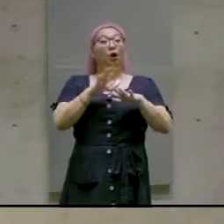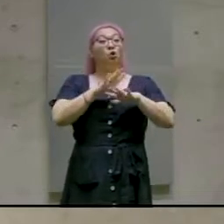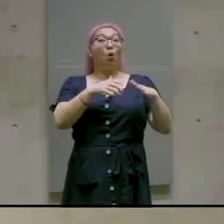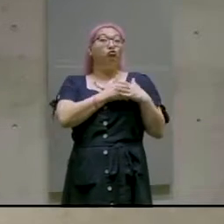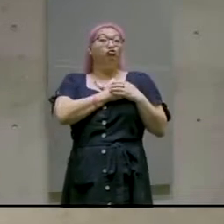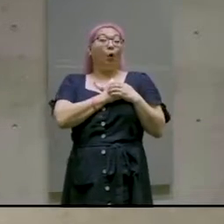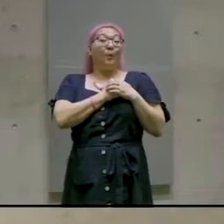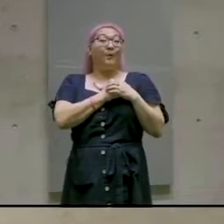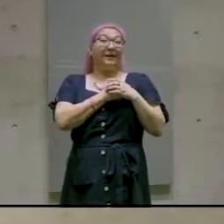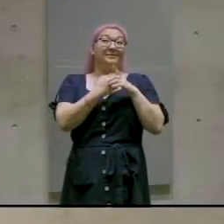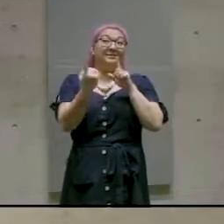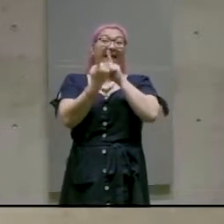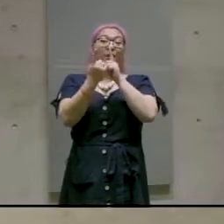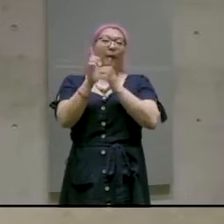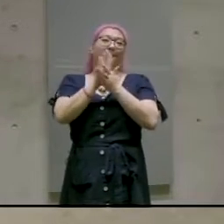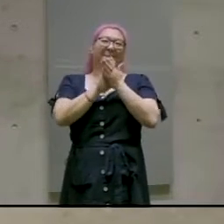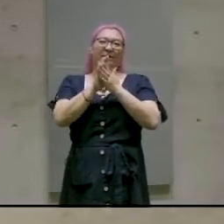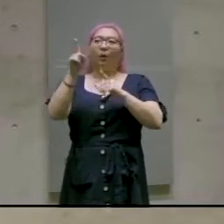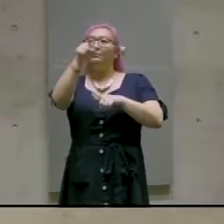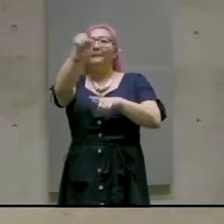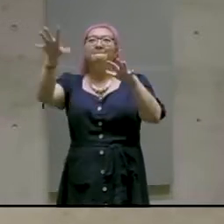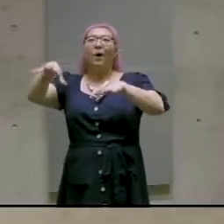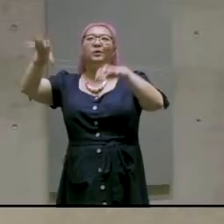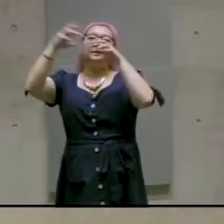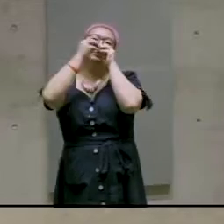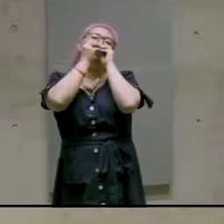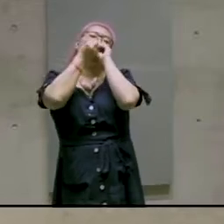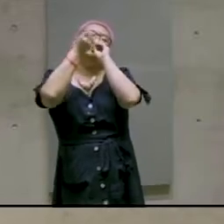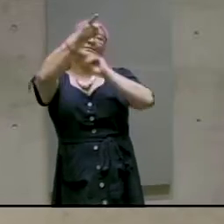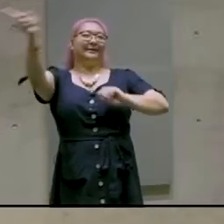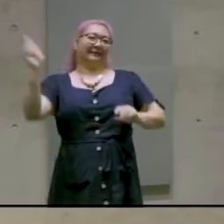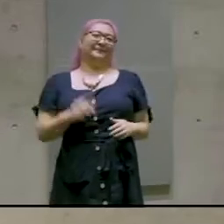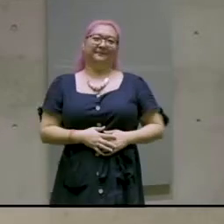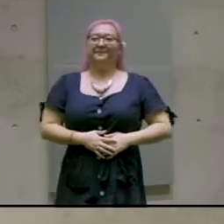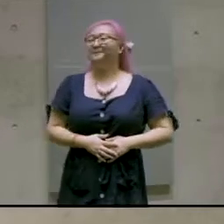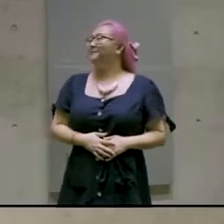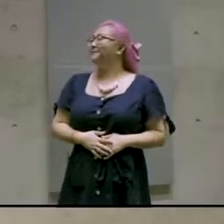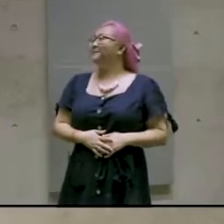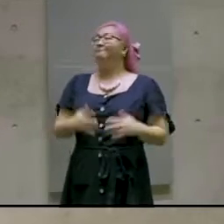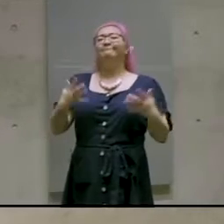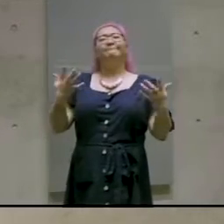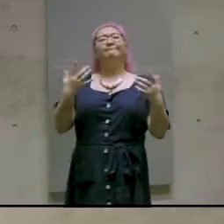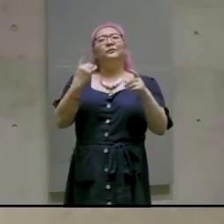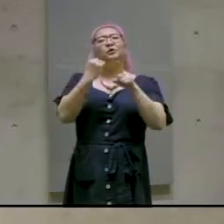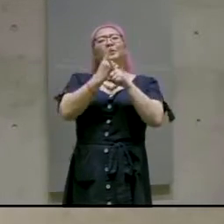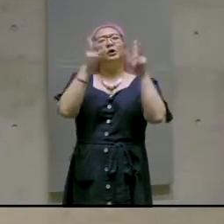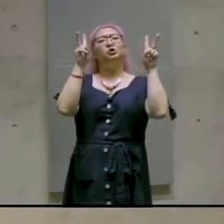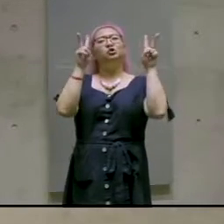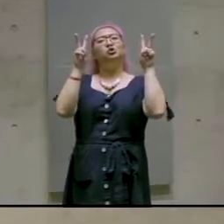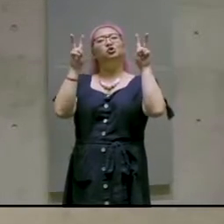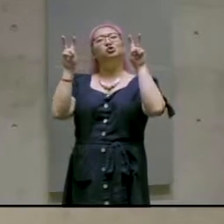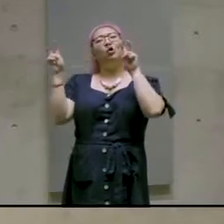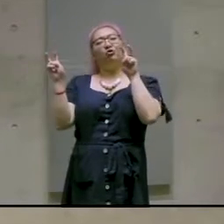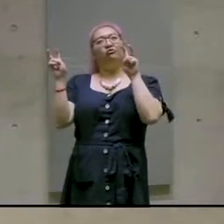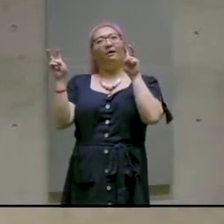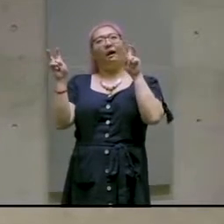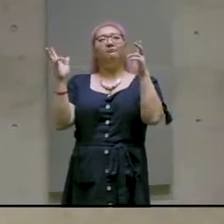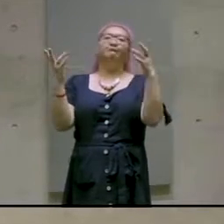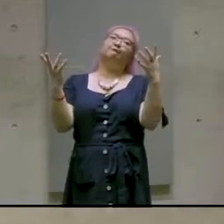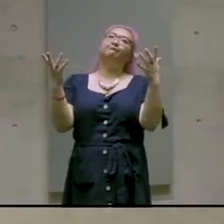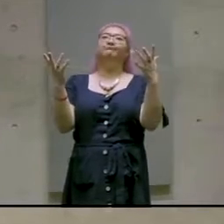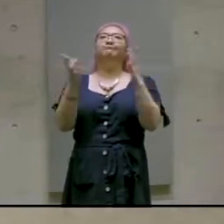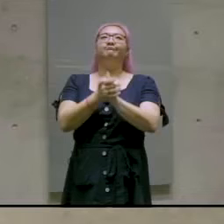monsters. To explain what I mean by kind of how genre and the shape of your game will kind